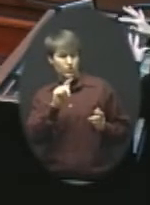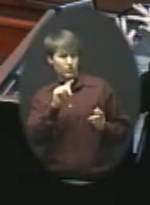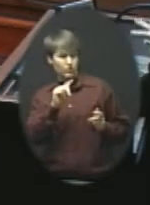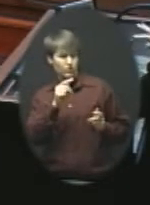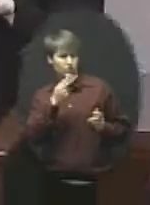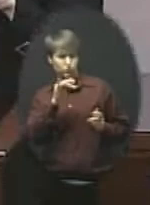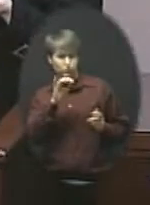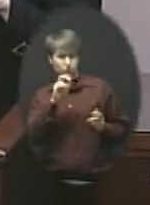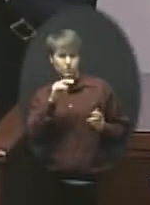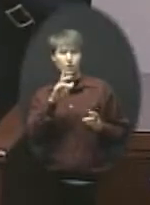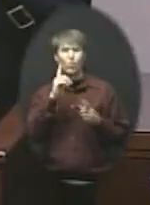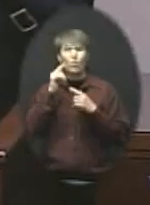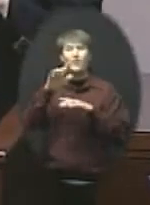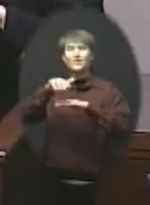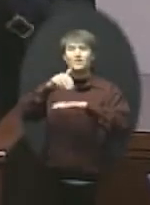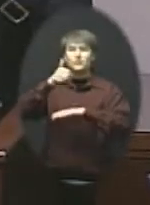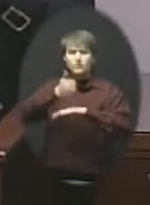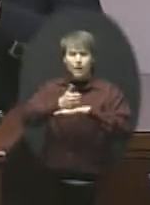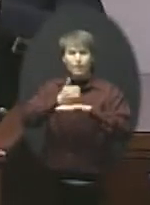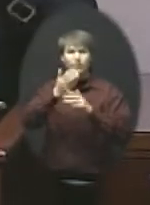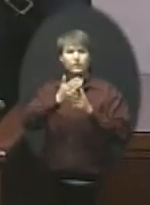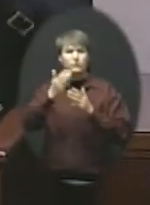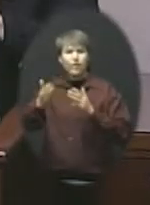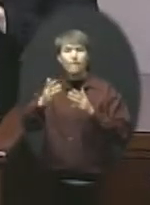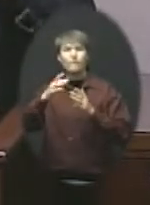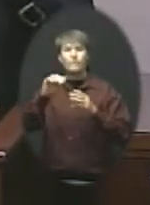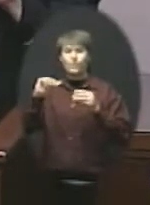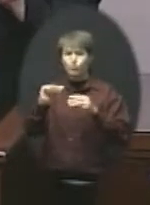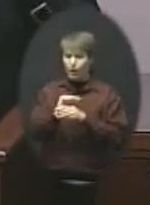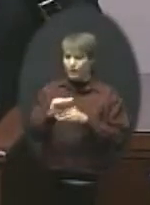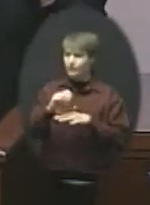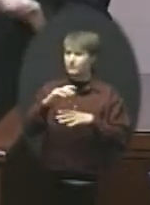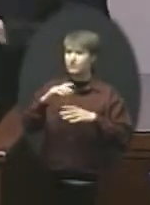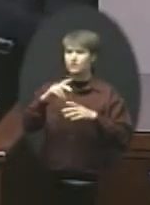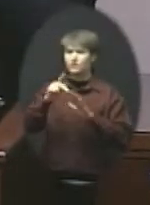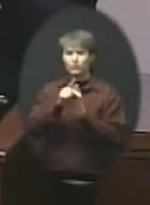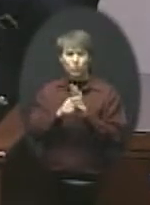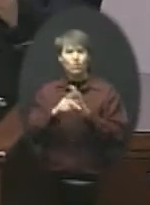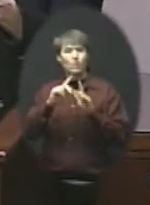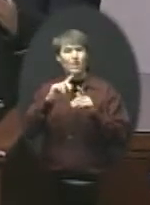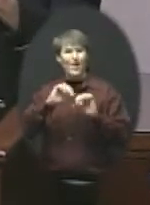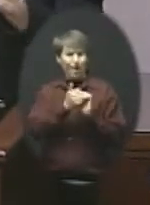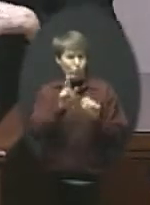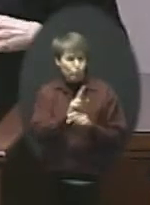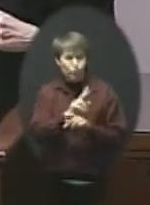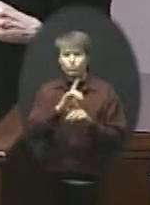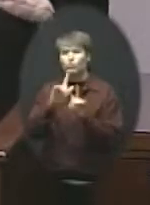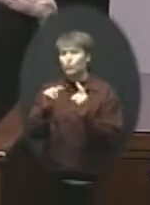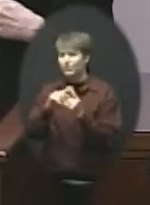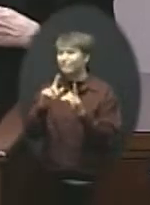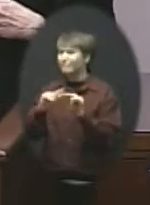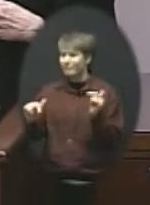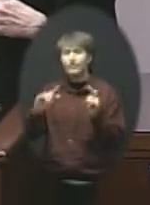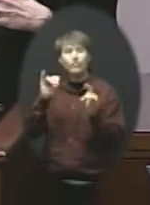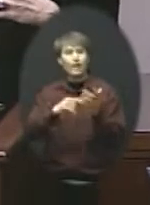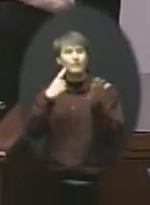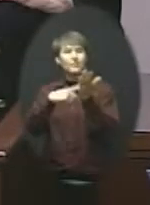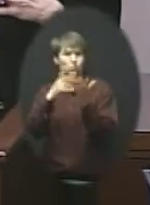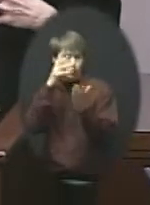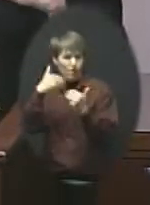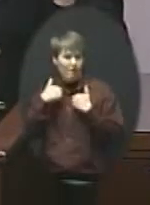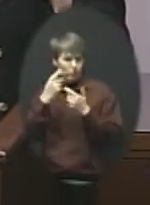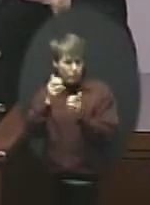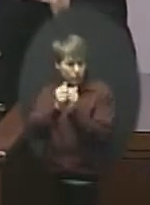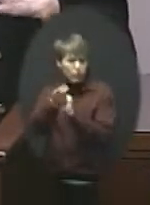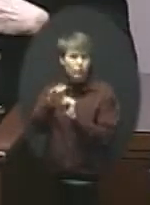the mechanisms in place, the practice, the protocol, how they're used, when. That's the discussion we're going to have with you guys separately. But